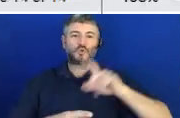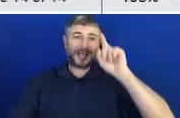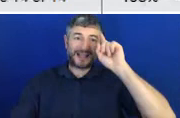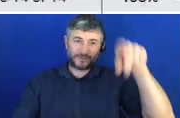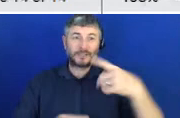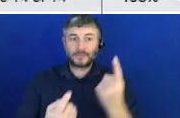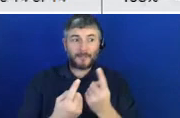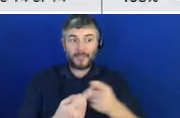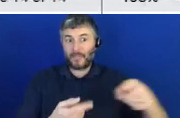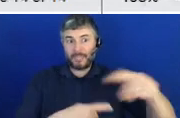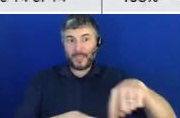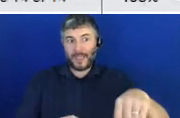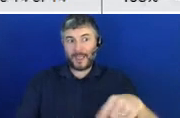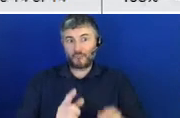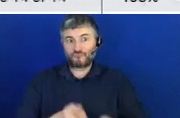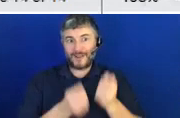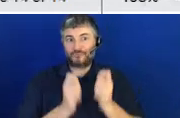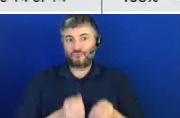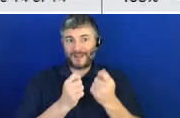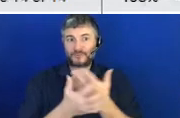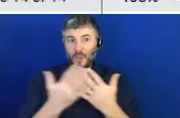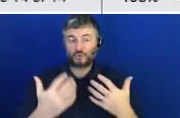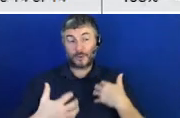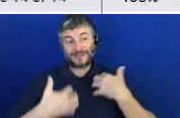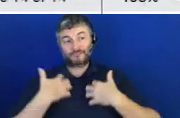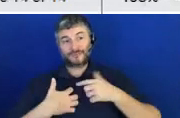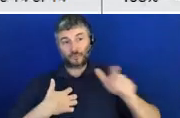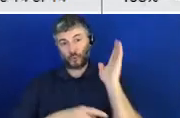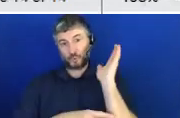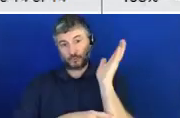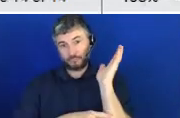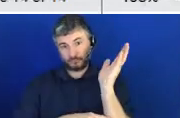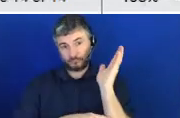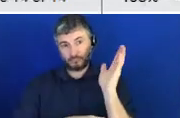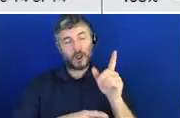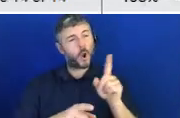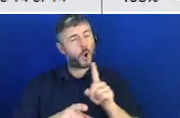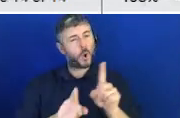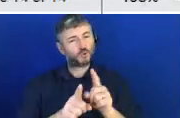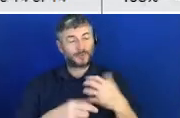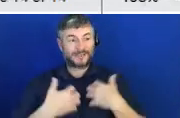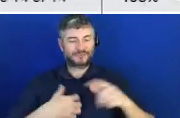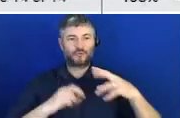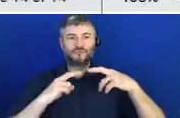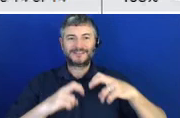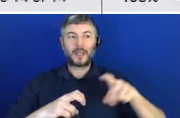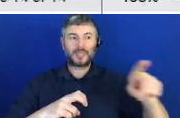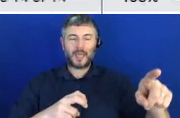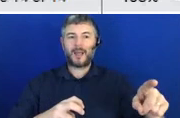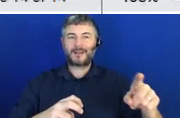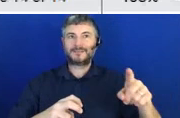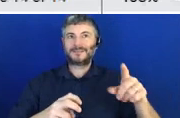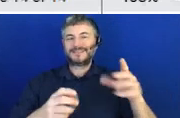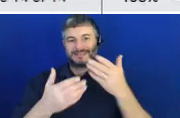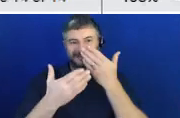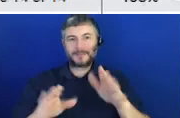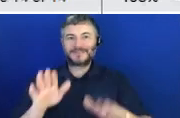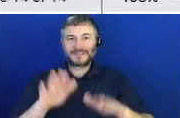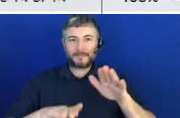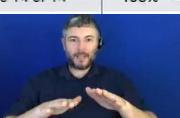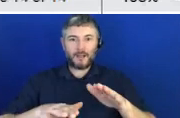lot. So I was very interested in your talk, and obviously, like all the research as well, it ties in exactly with our ethos to get people